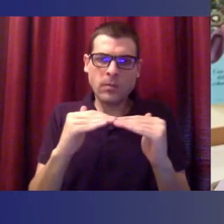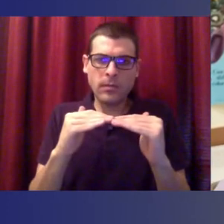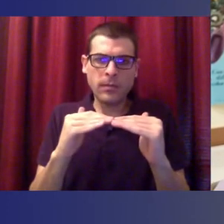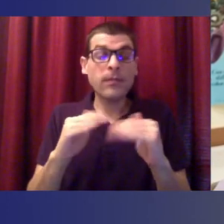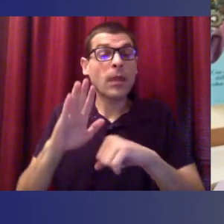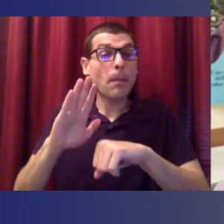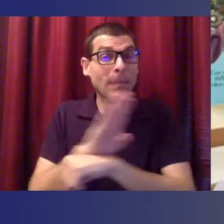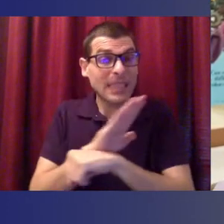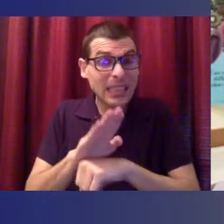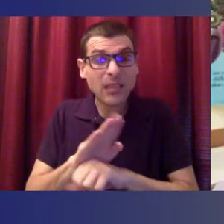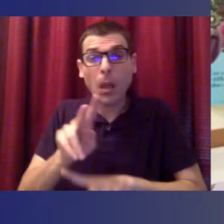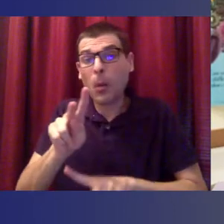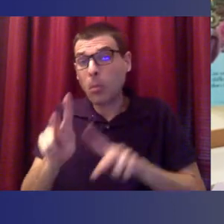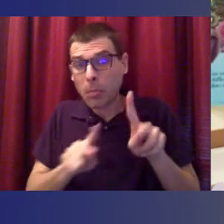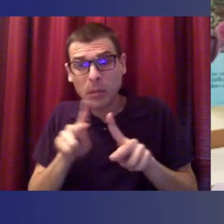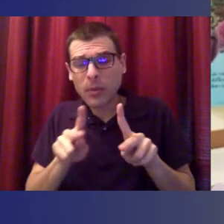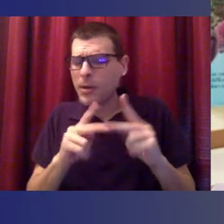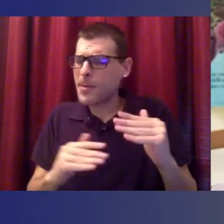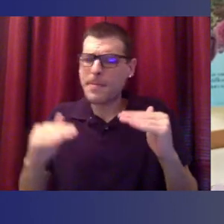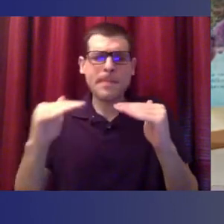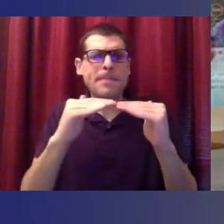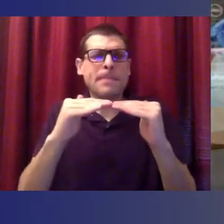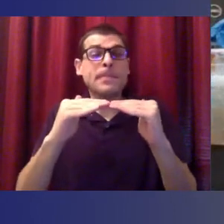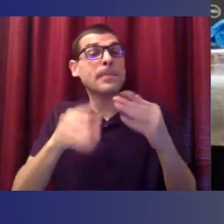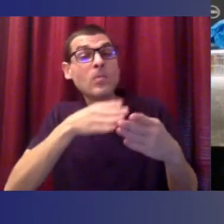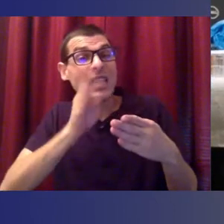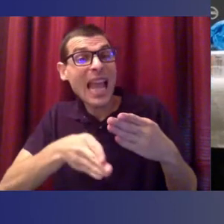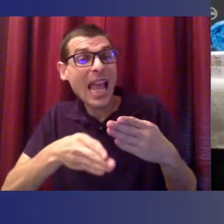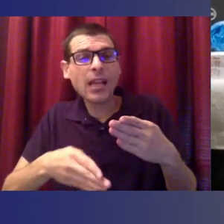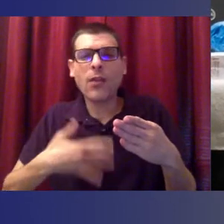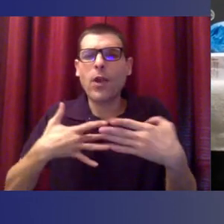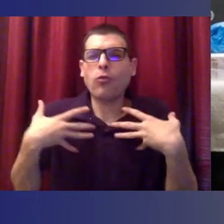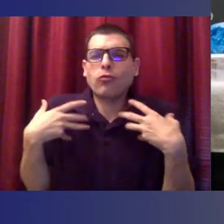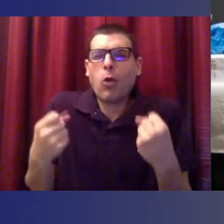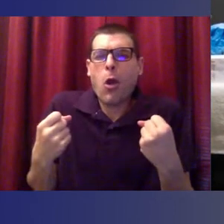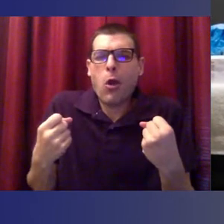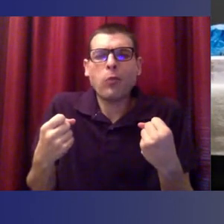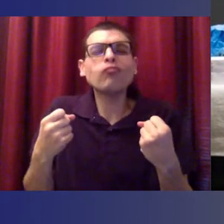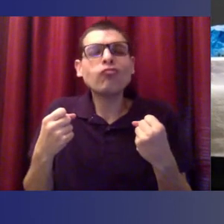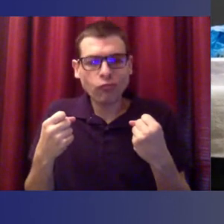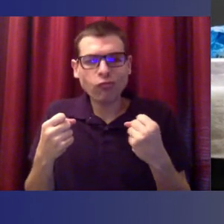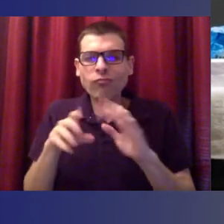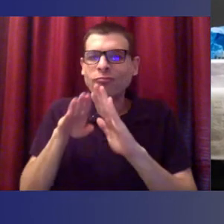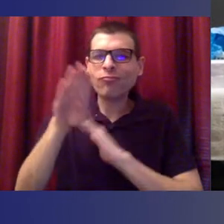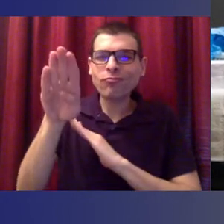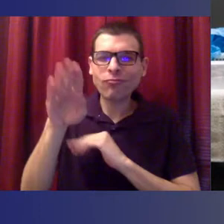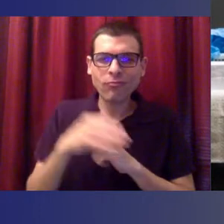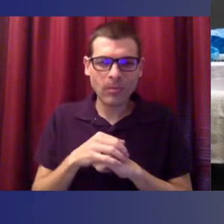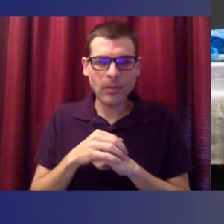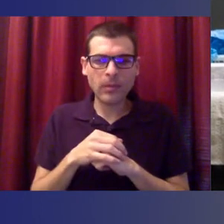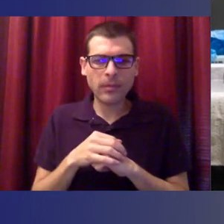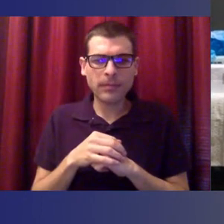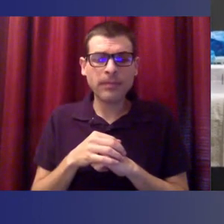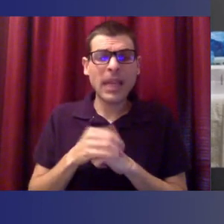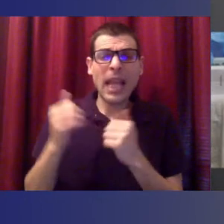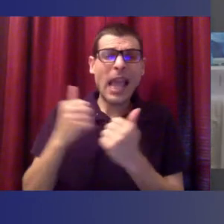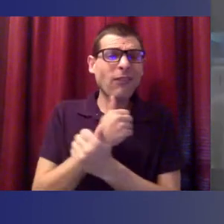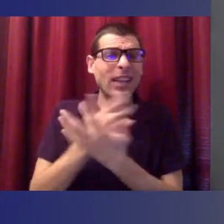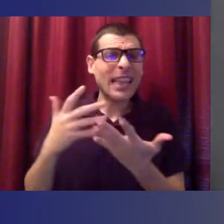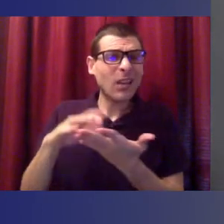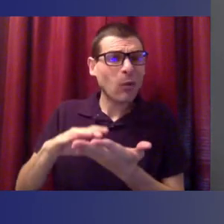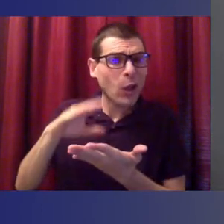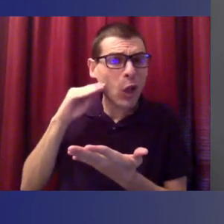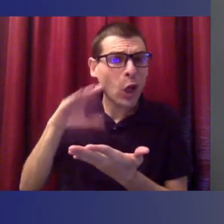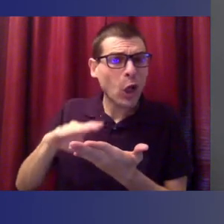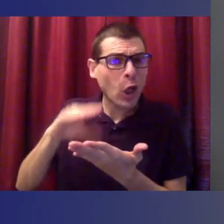and neighborhoods emerge strong and resilient. And I'll work to ensure that we implement the lessons we've learned about the ways in